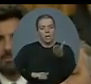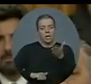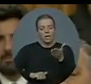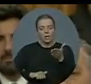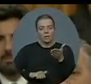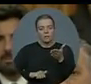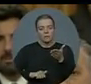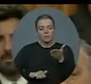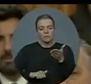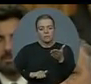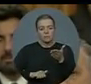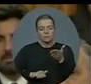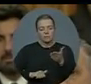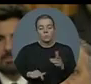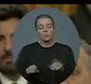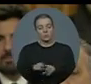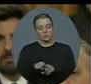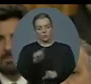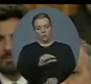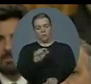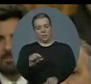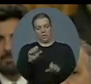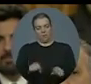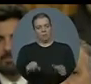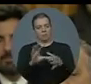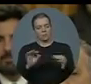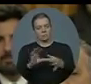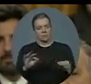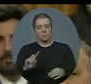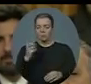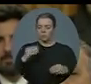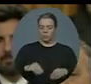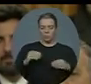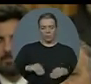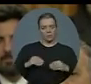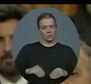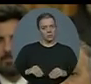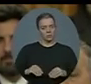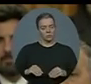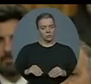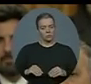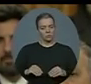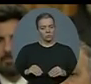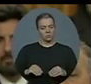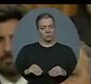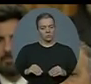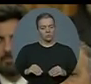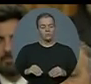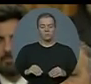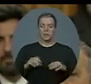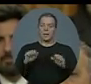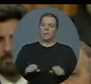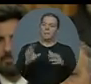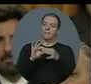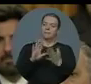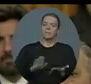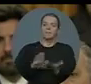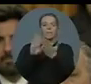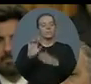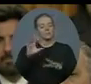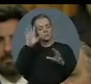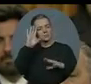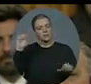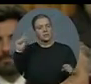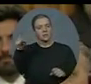how the Prime Minister, who's now in Paris, is going to explain to President Sarkozy of France that Canada